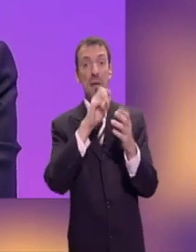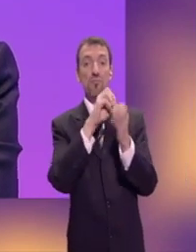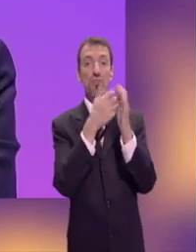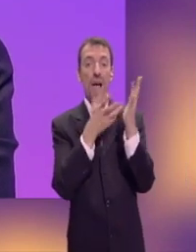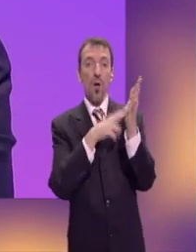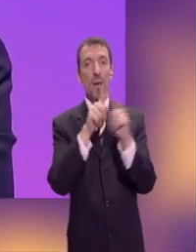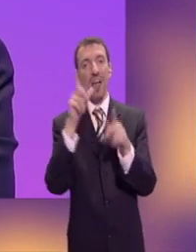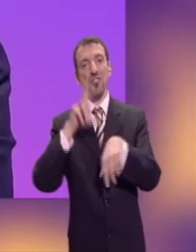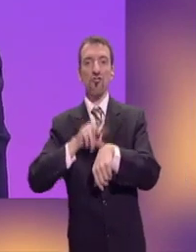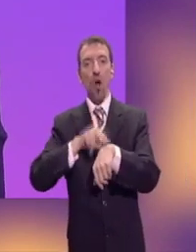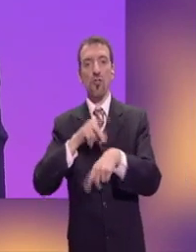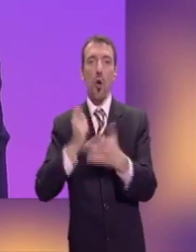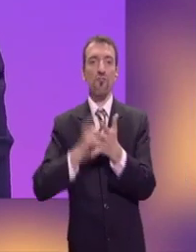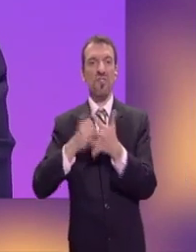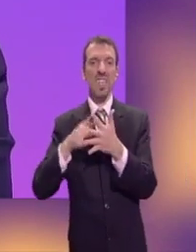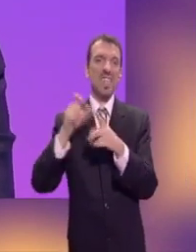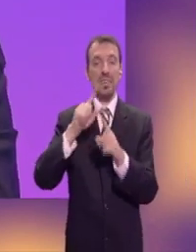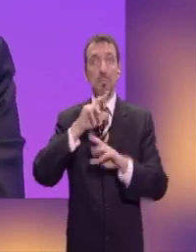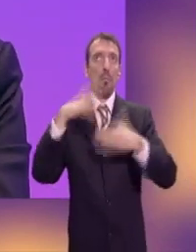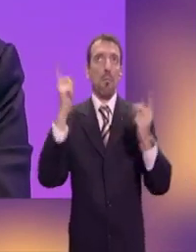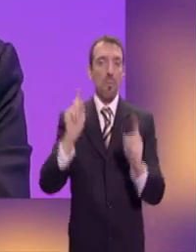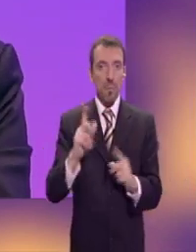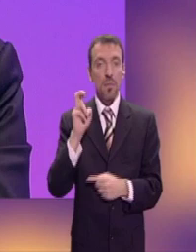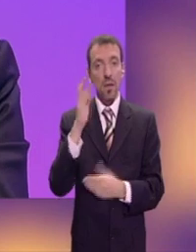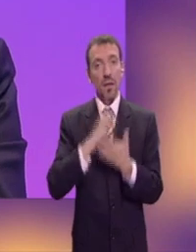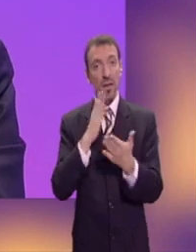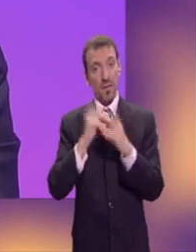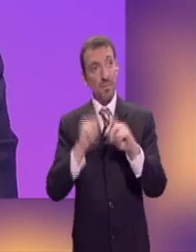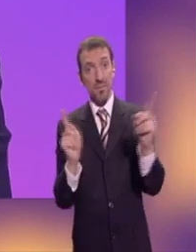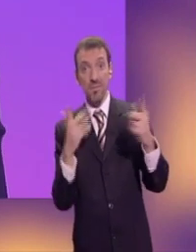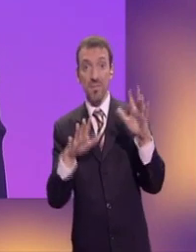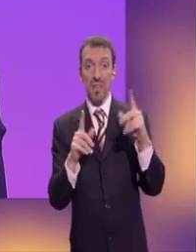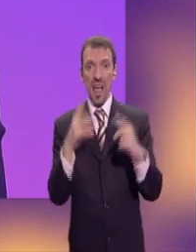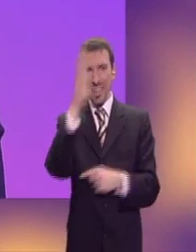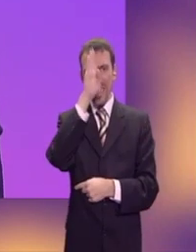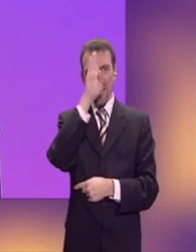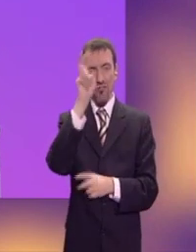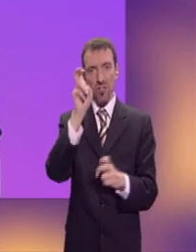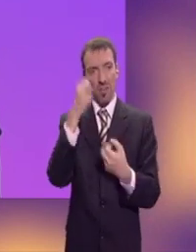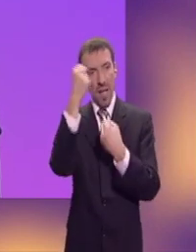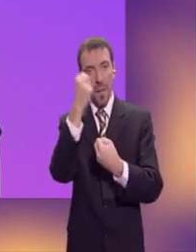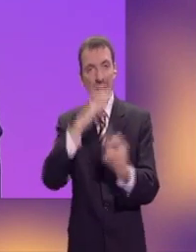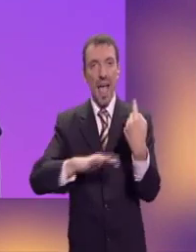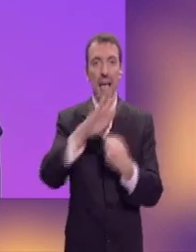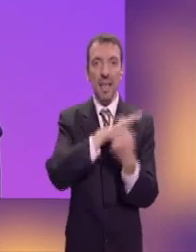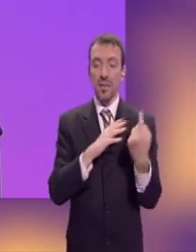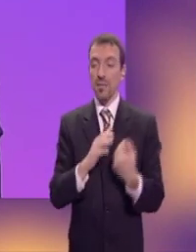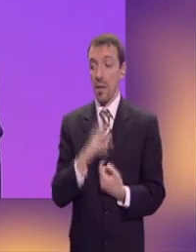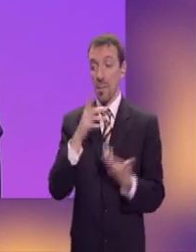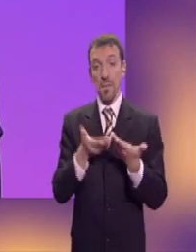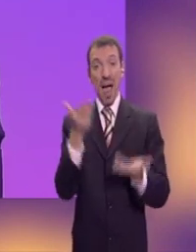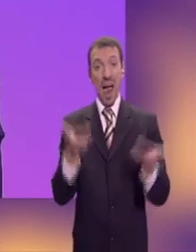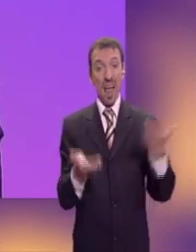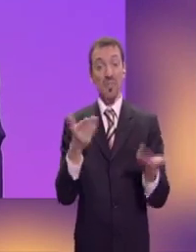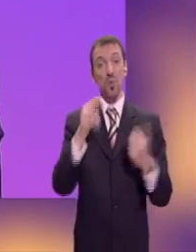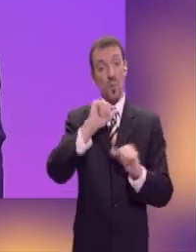Dr. Reid, or whatever he is, was saying something quite different 2 or 3 months ago. There are dangers about having a campaign, but on balance, I think it would be good for the party,